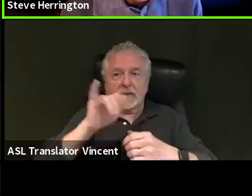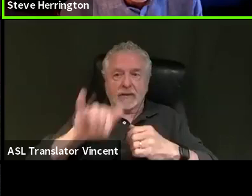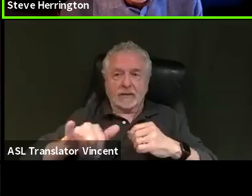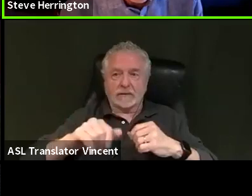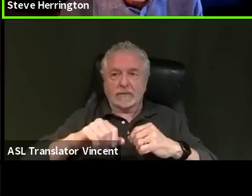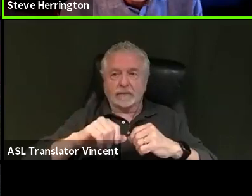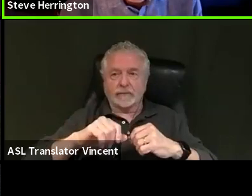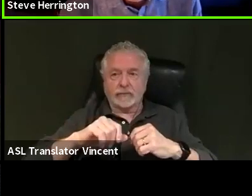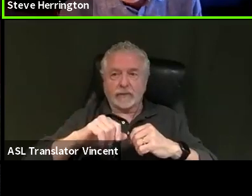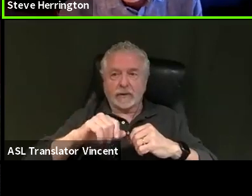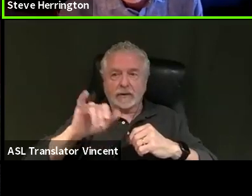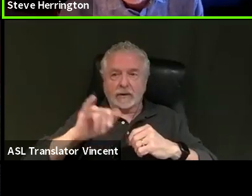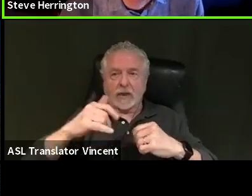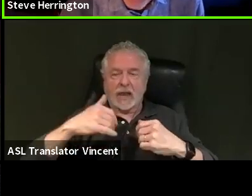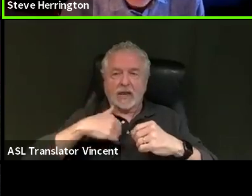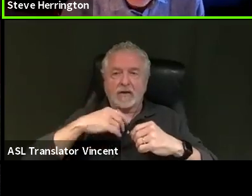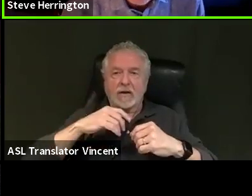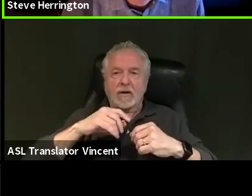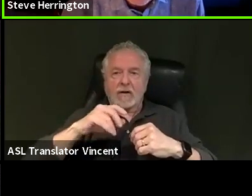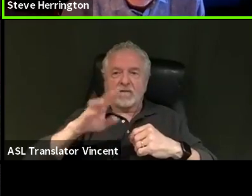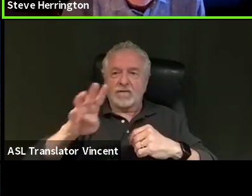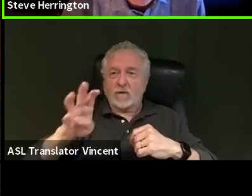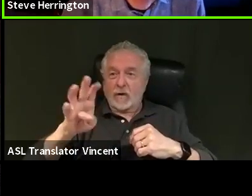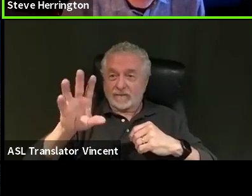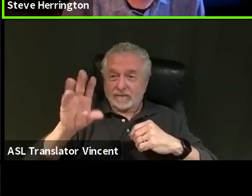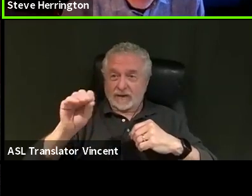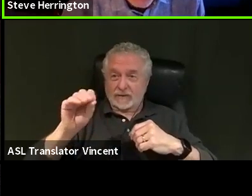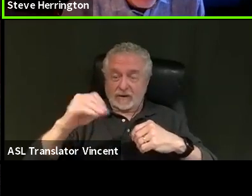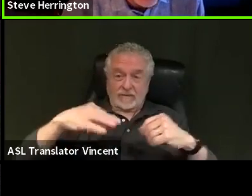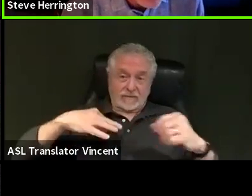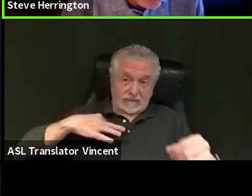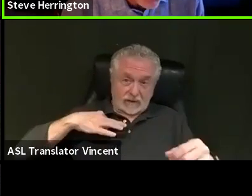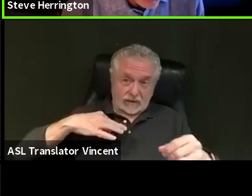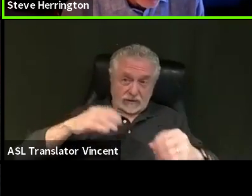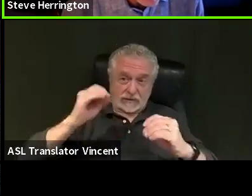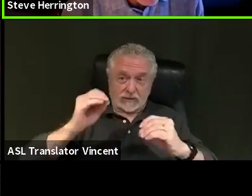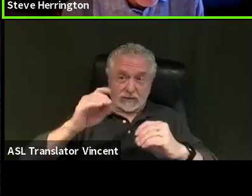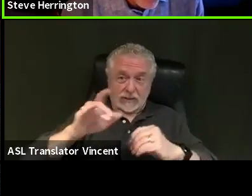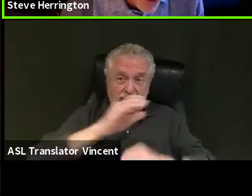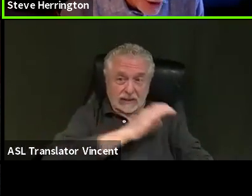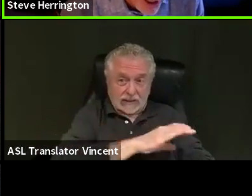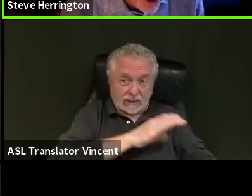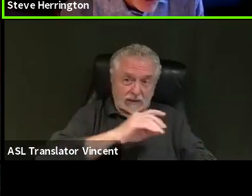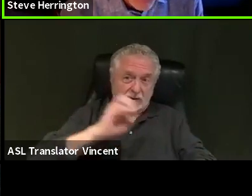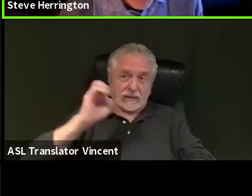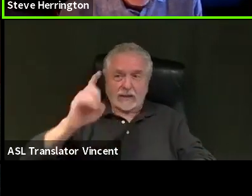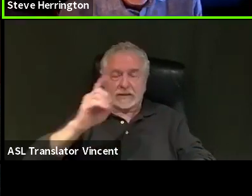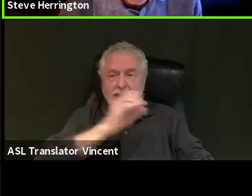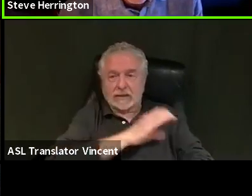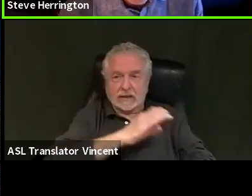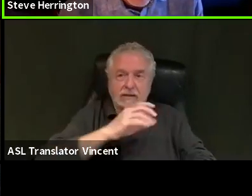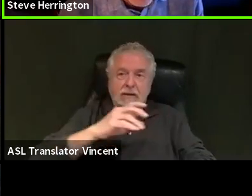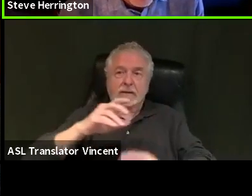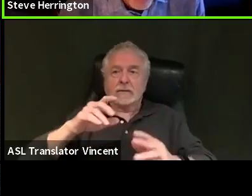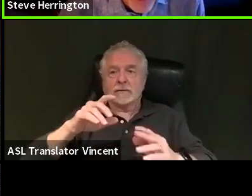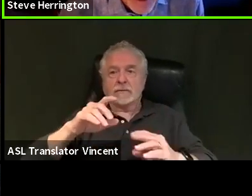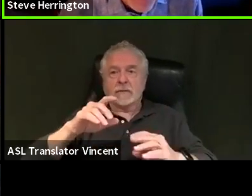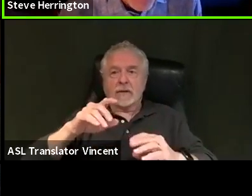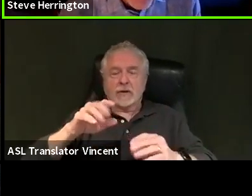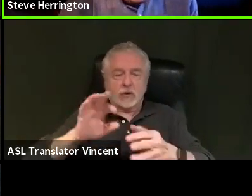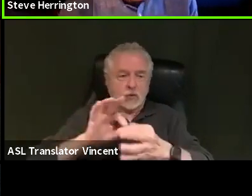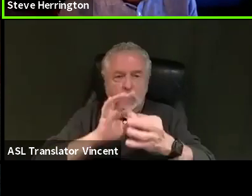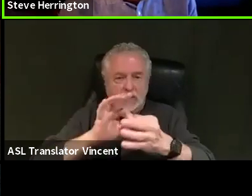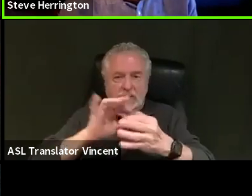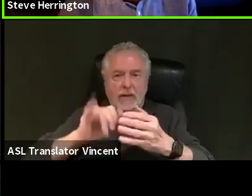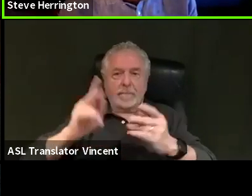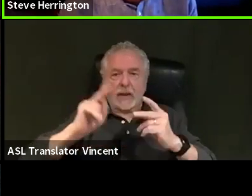this. Just like we had over 450 volunteers in our teacher clinics or educator clinics, coordinating